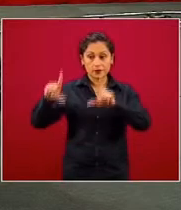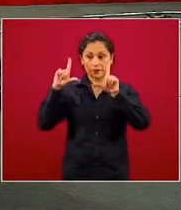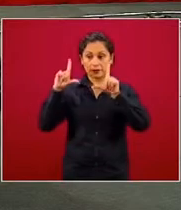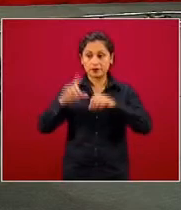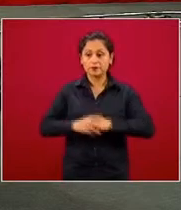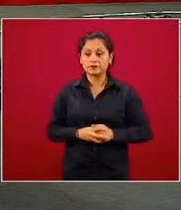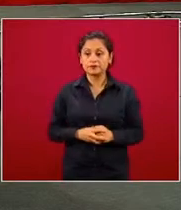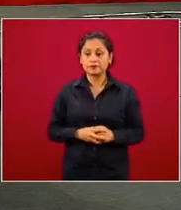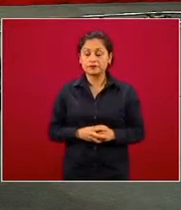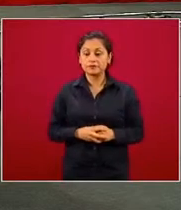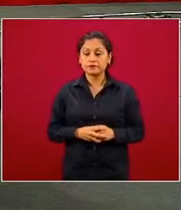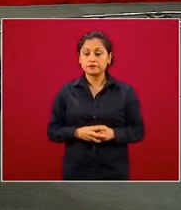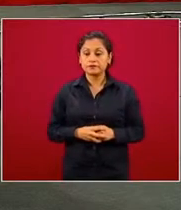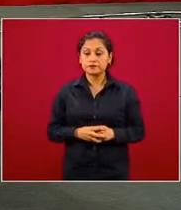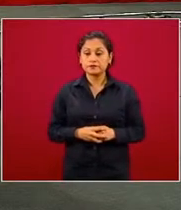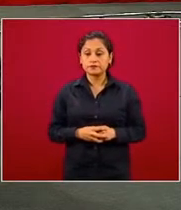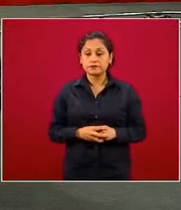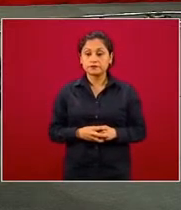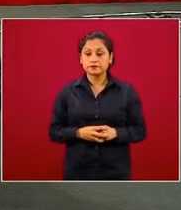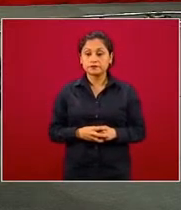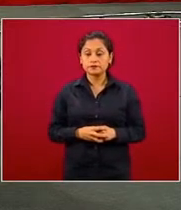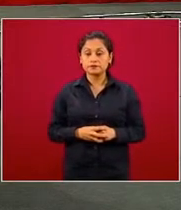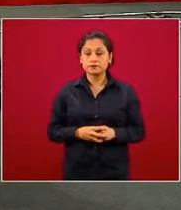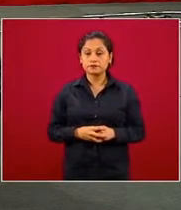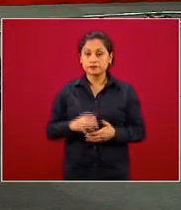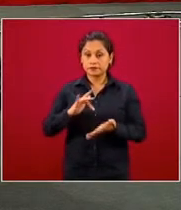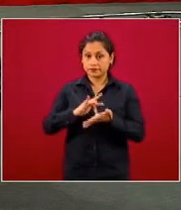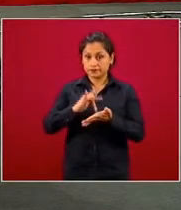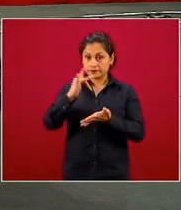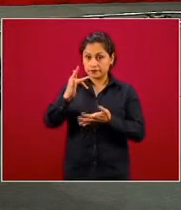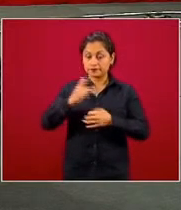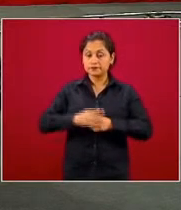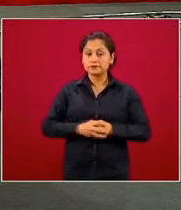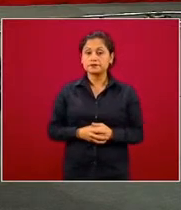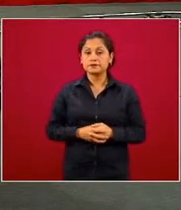presentation. Could you pull it up? Thank you.